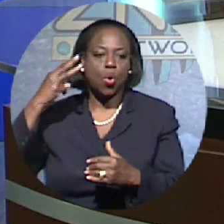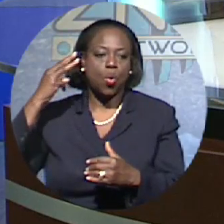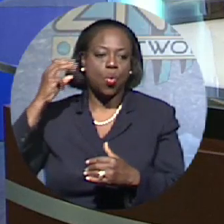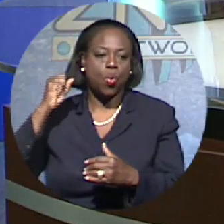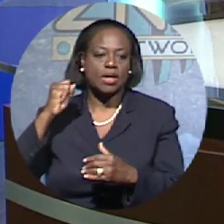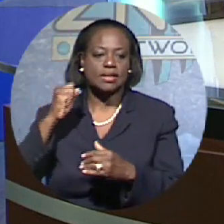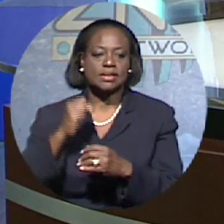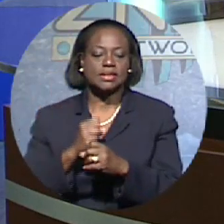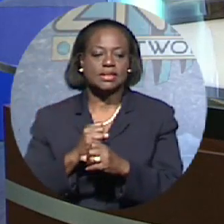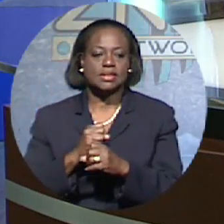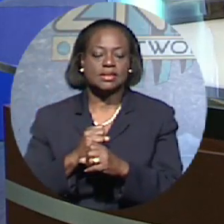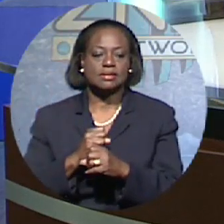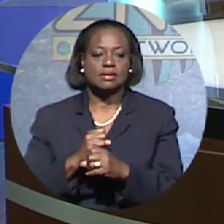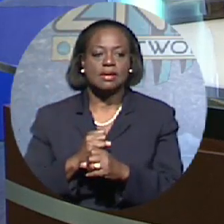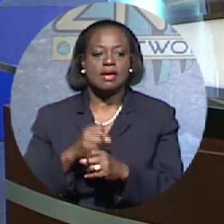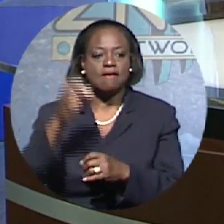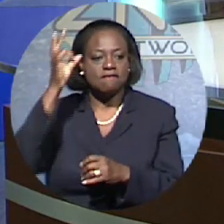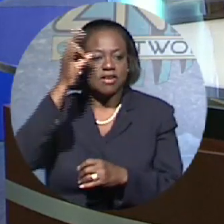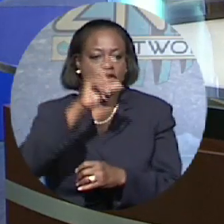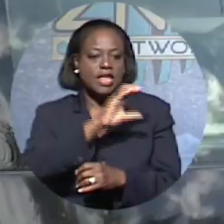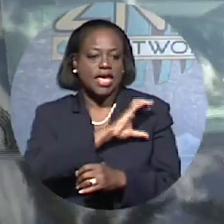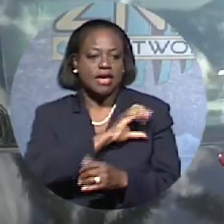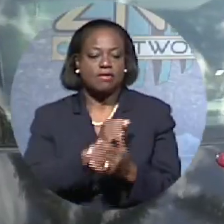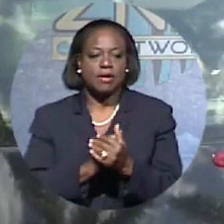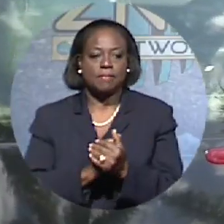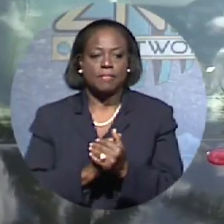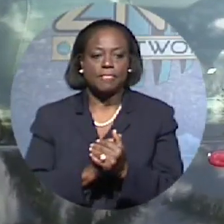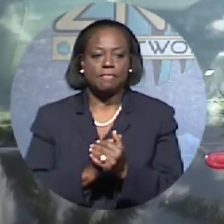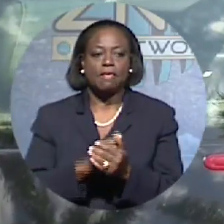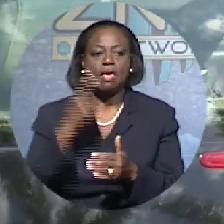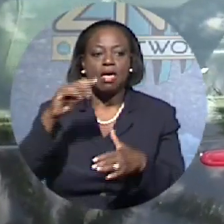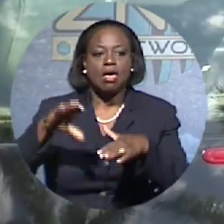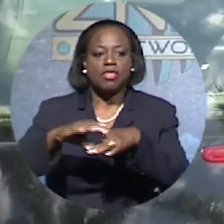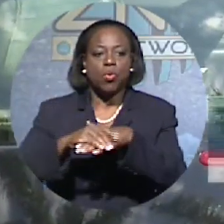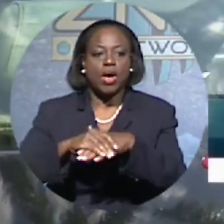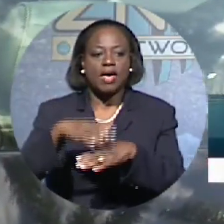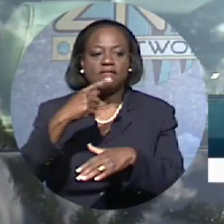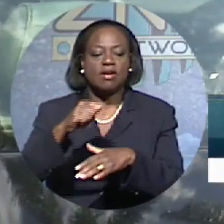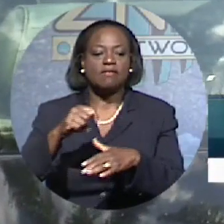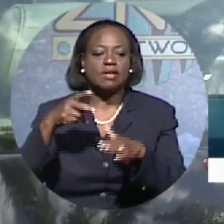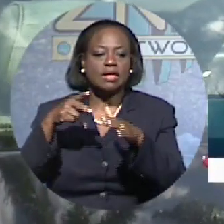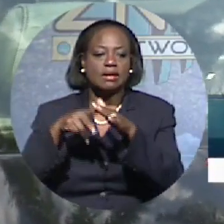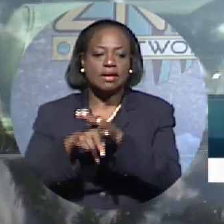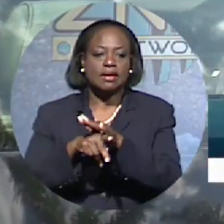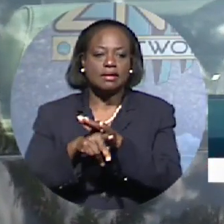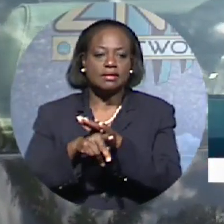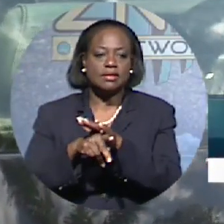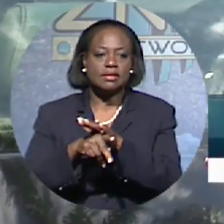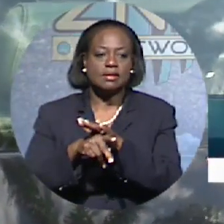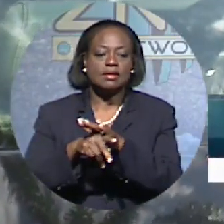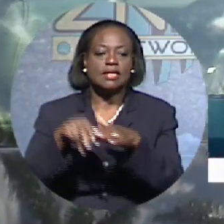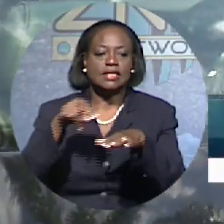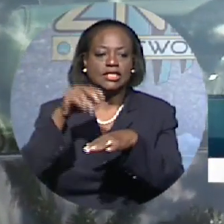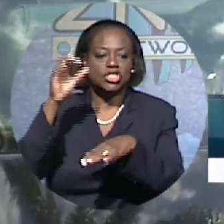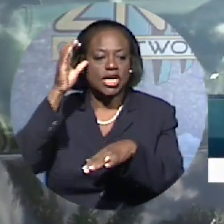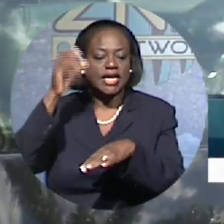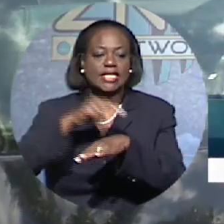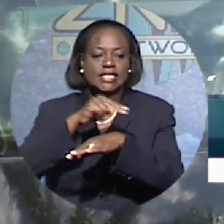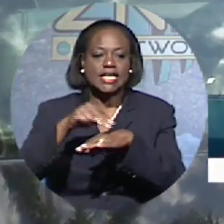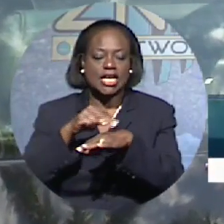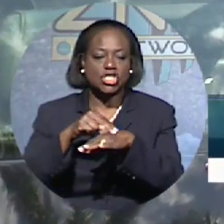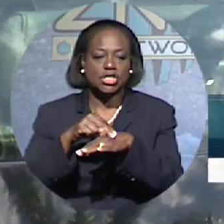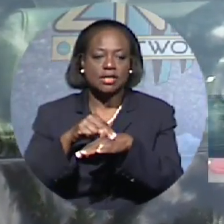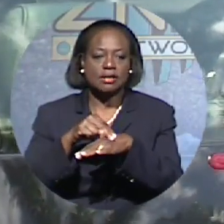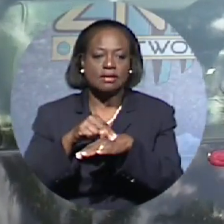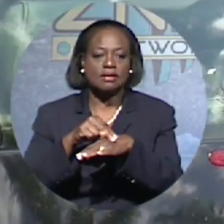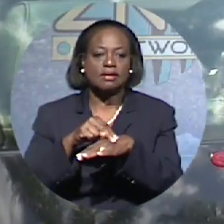crime. Fern Carey was in court today. The wife of slain Chinese national Wing Hong Chang giving an emotional testimony,